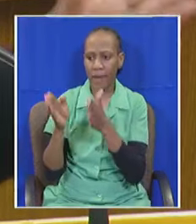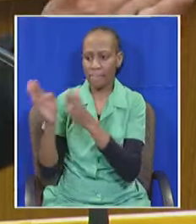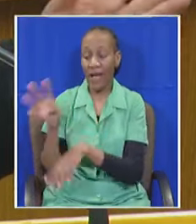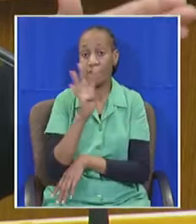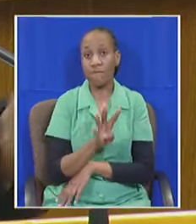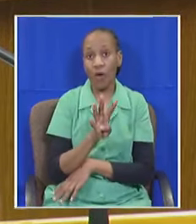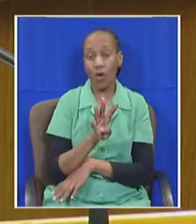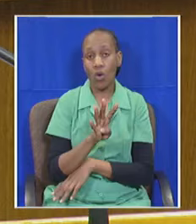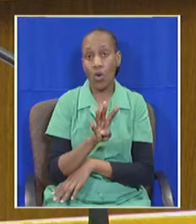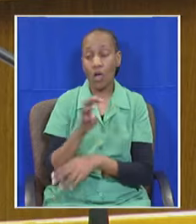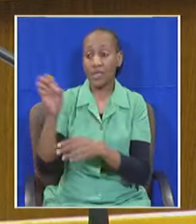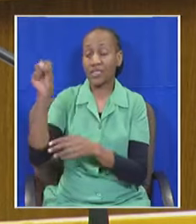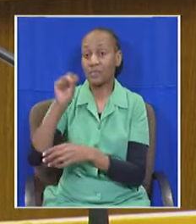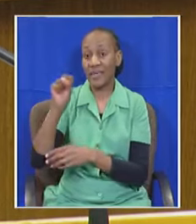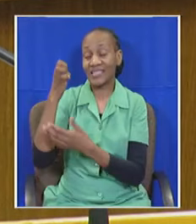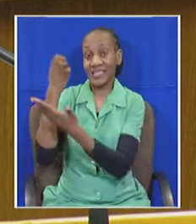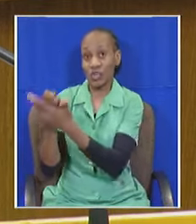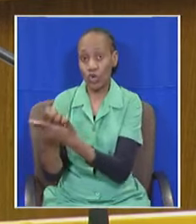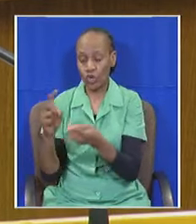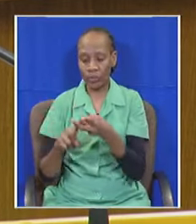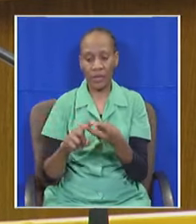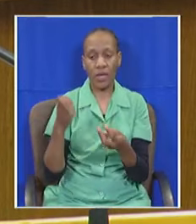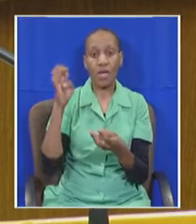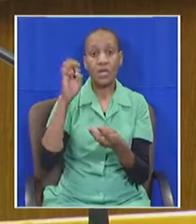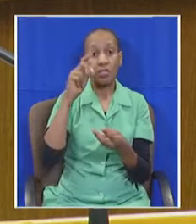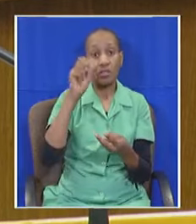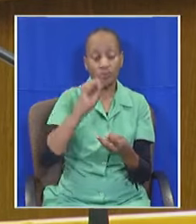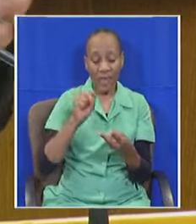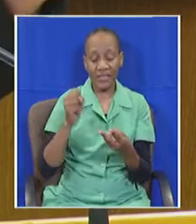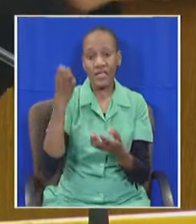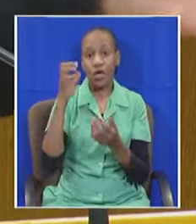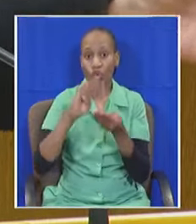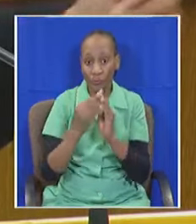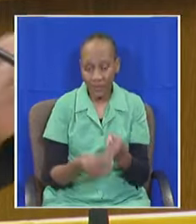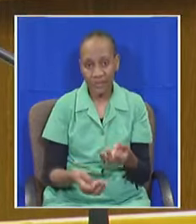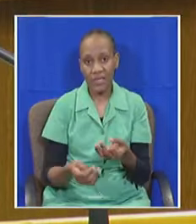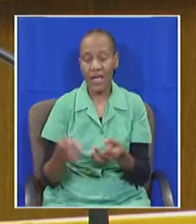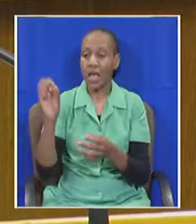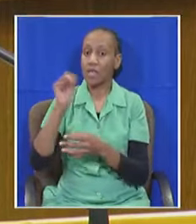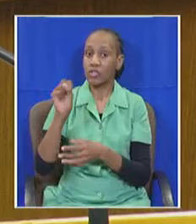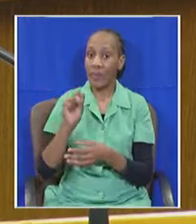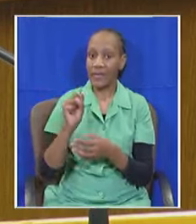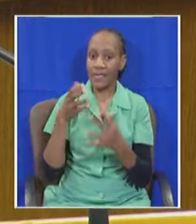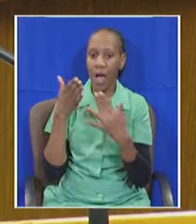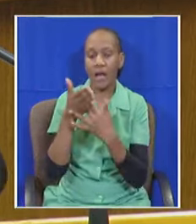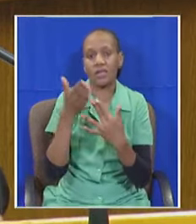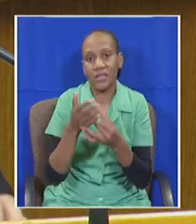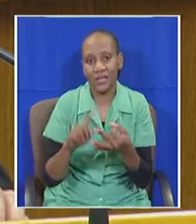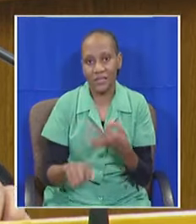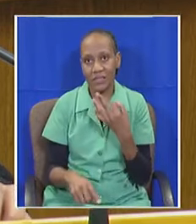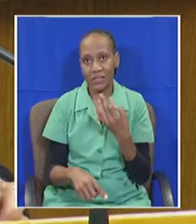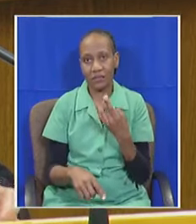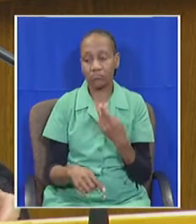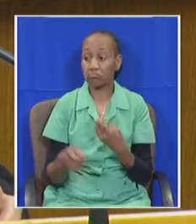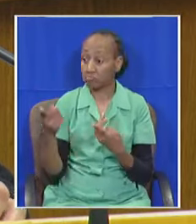space economy, space society, space accessibility, and believe